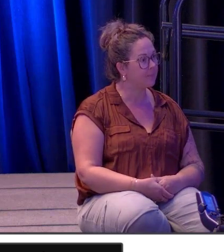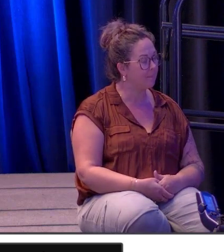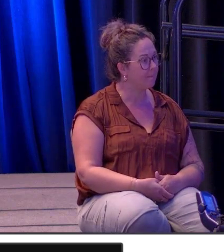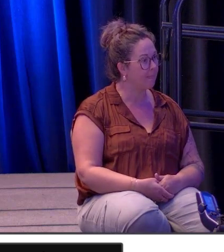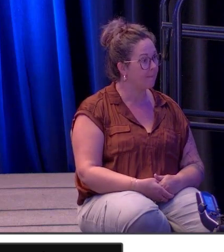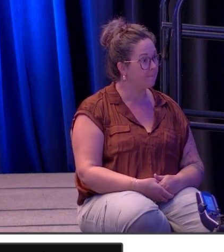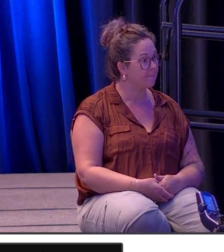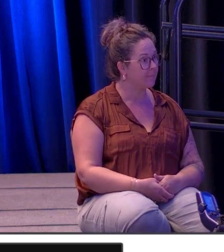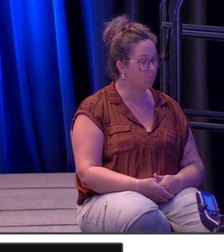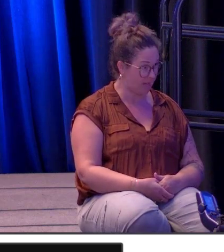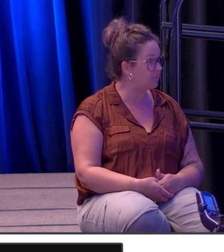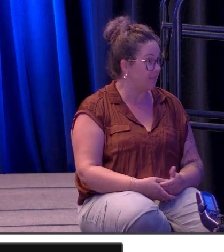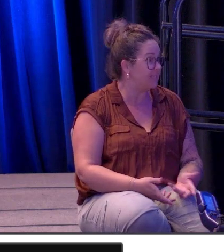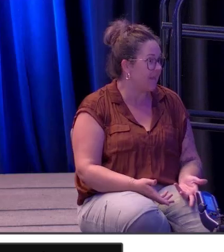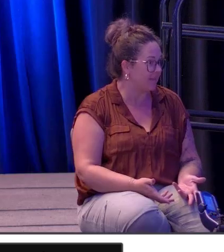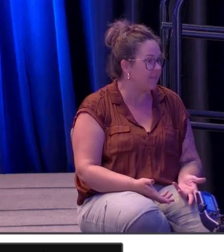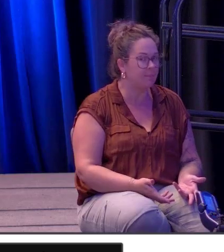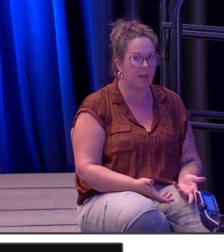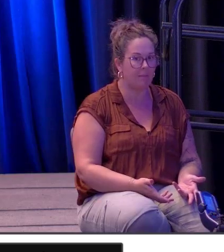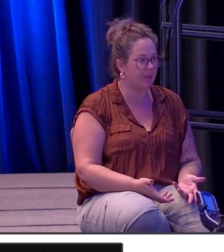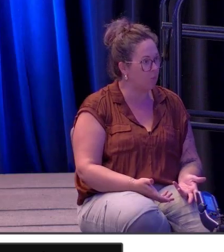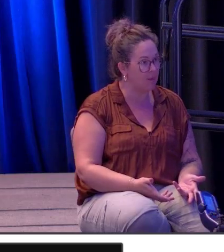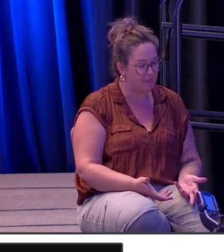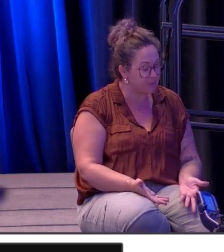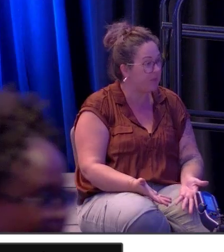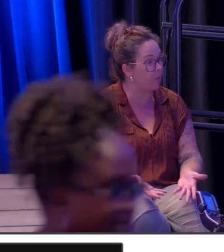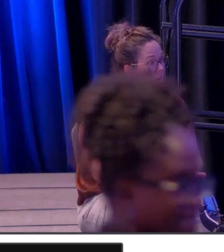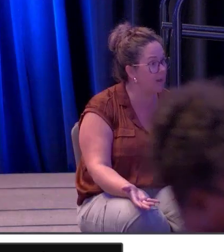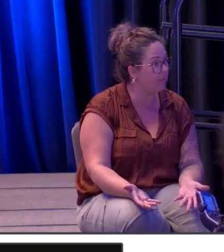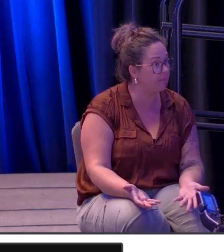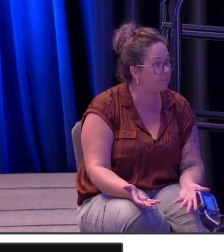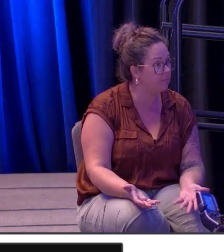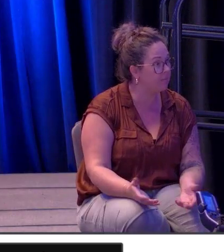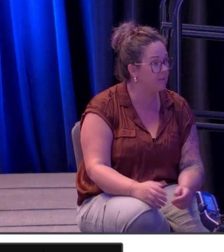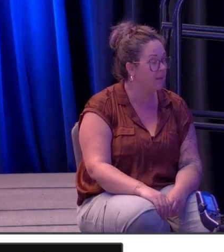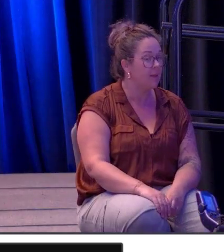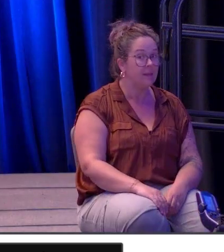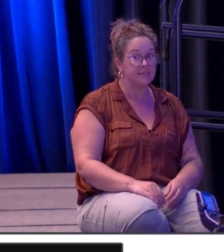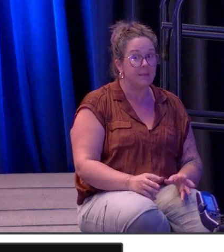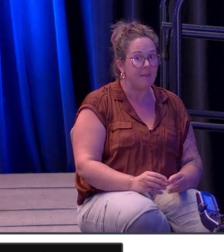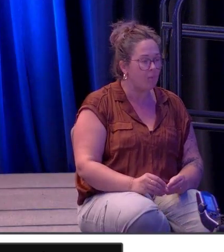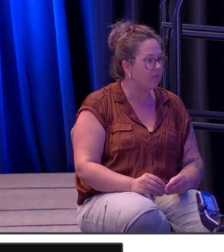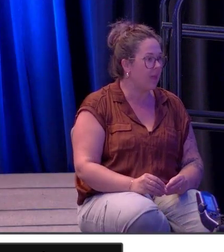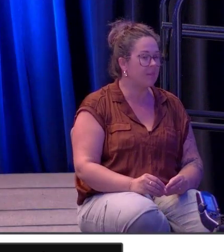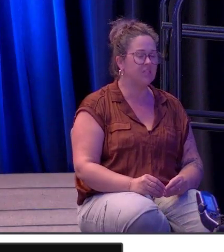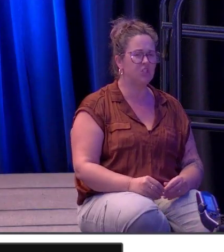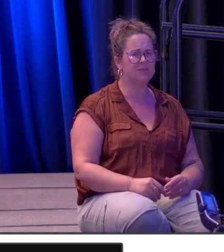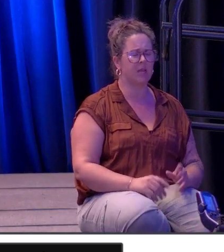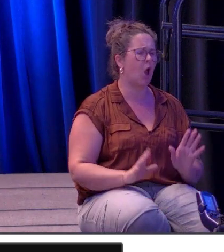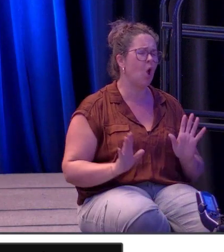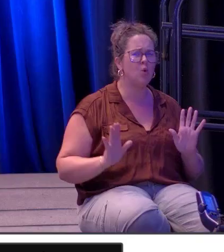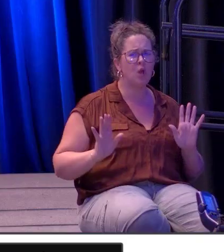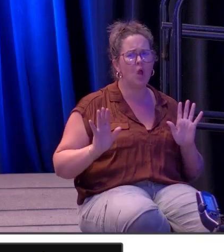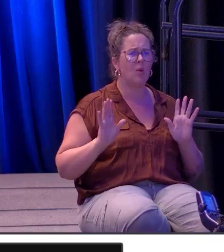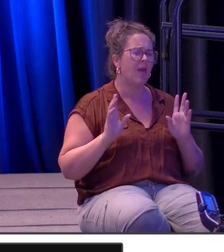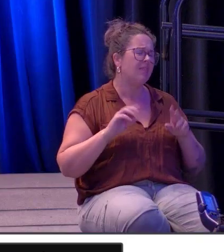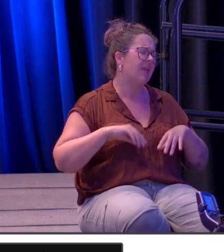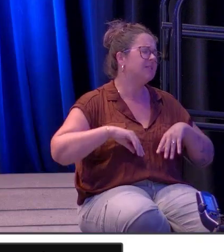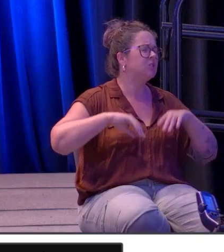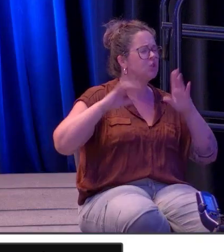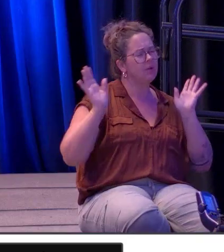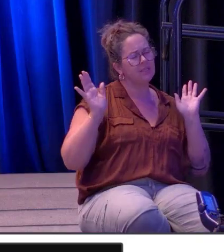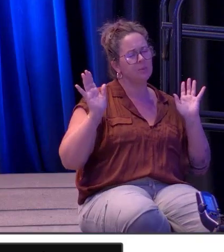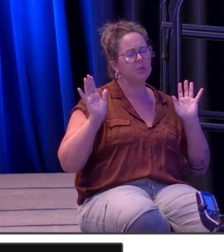Right. So if you're at the, I would say if you're at the booth, maybe you're considering what kind of artists, attract maybe the deaf population, right?